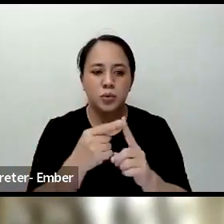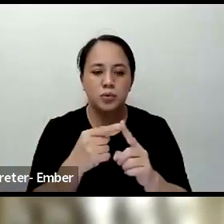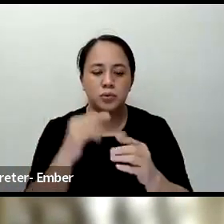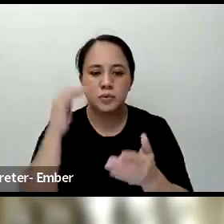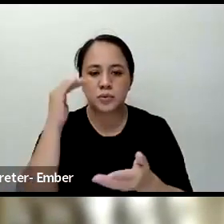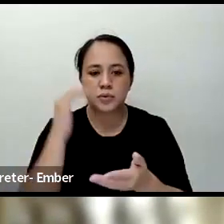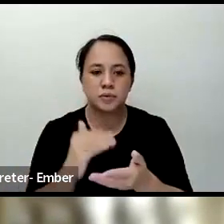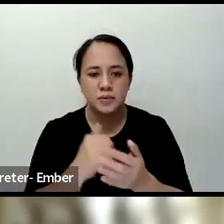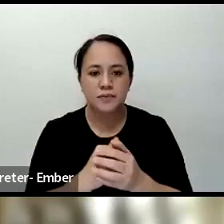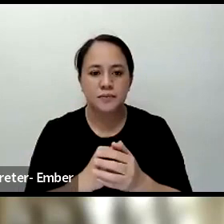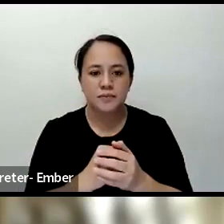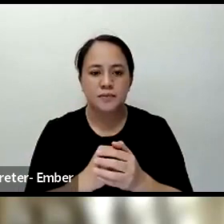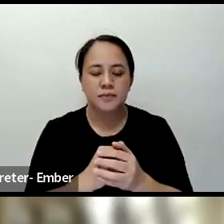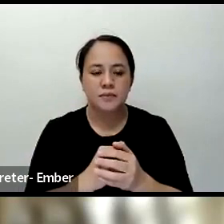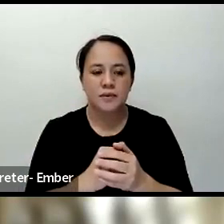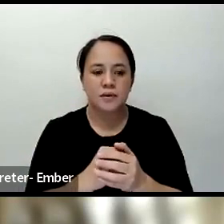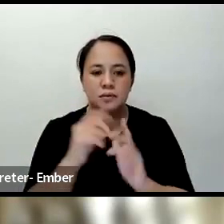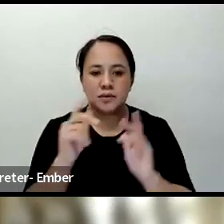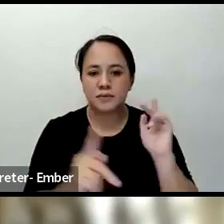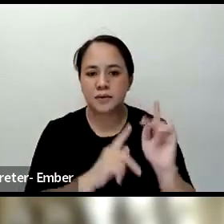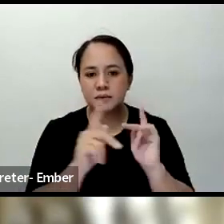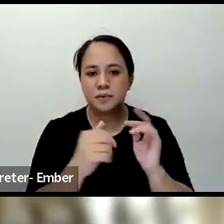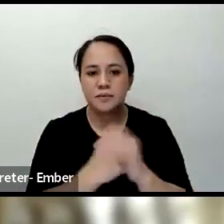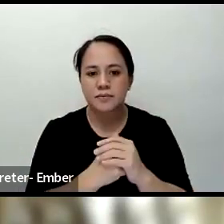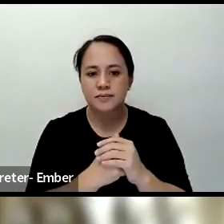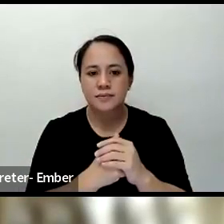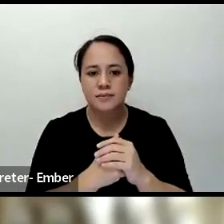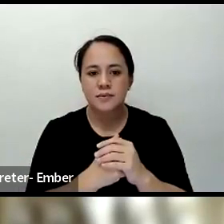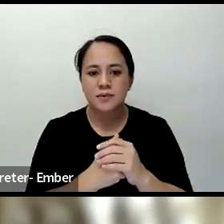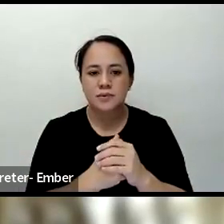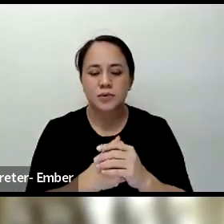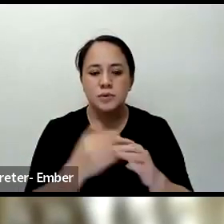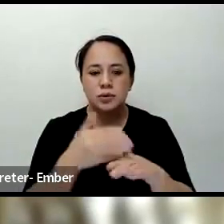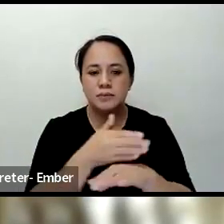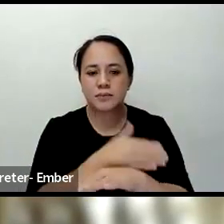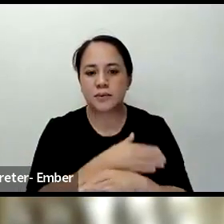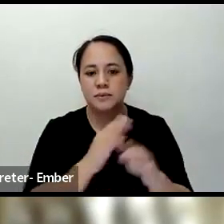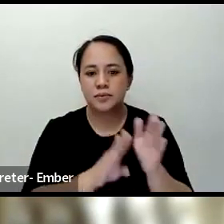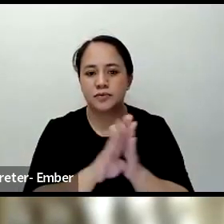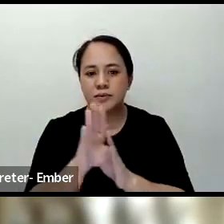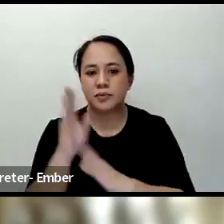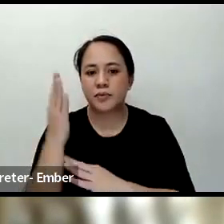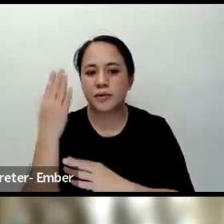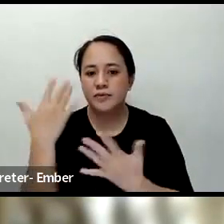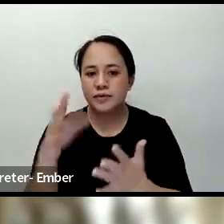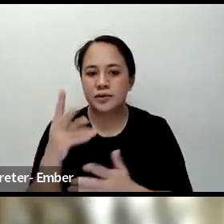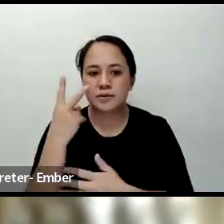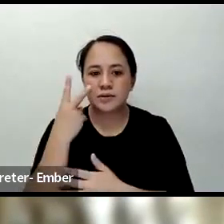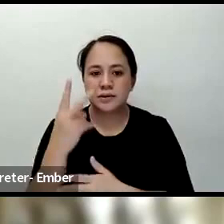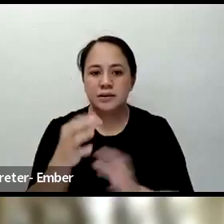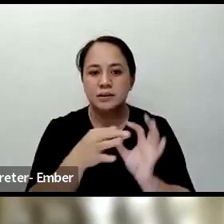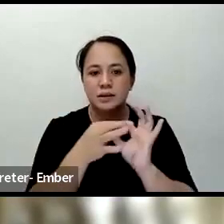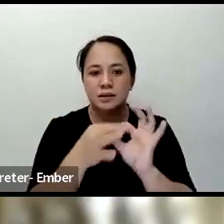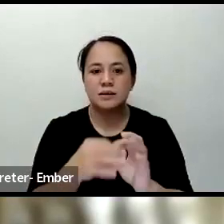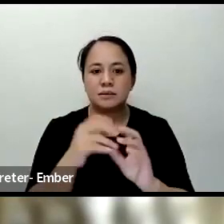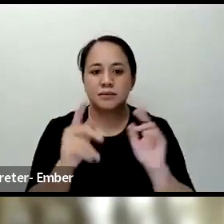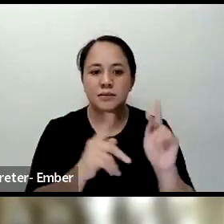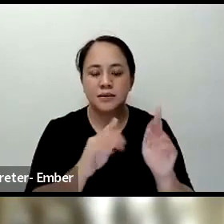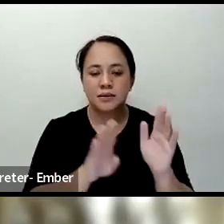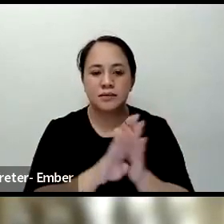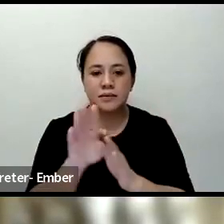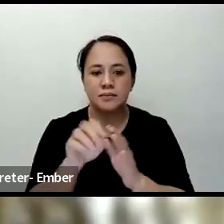growth rate of the population in order to improve development, because we see clearly the link between population and